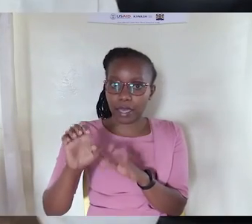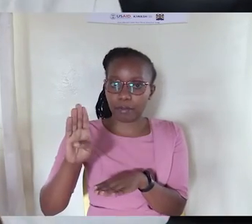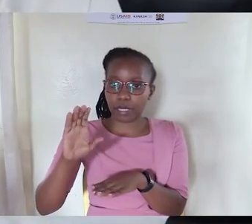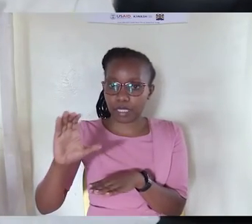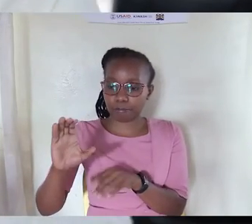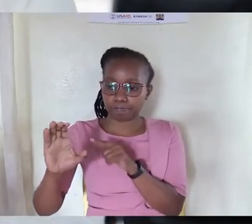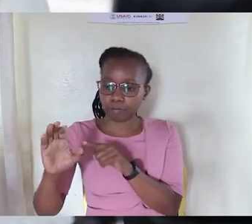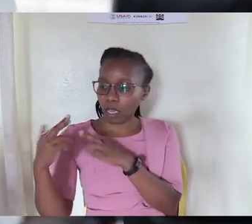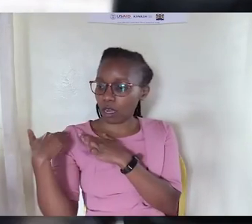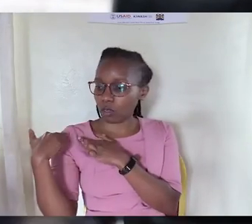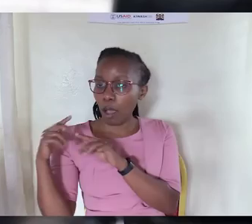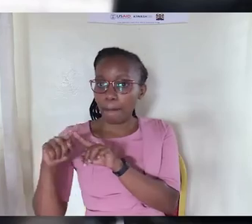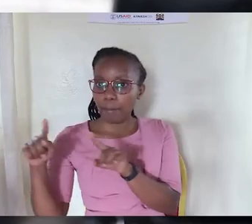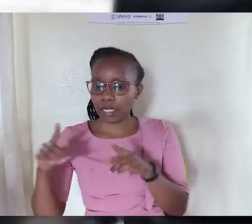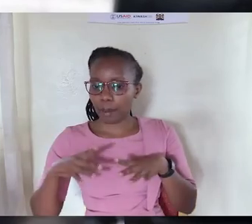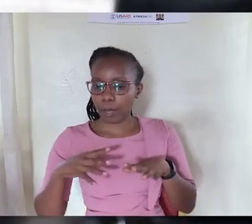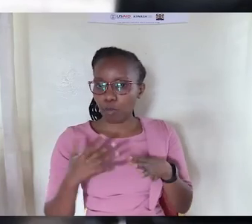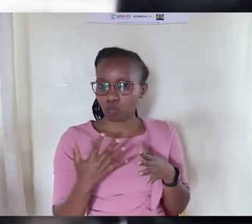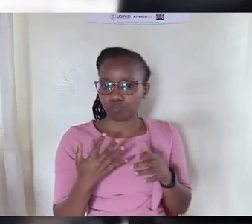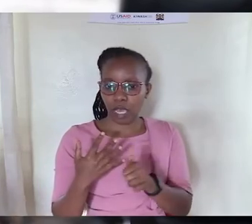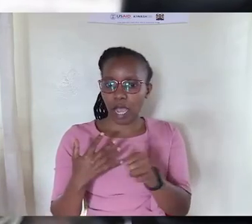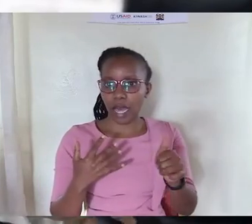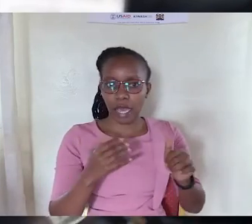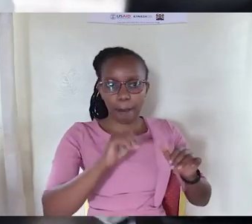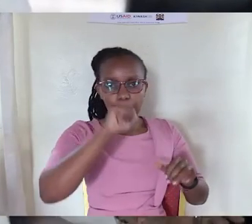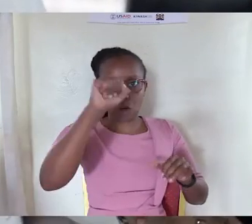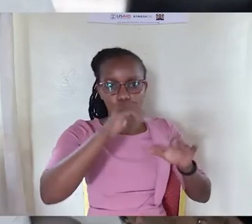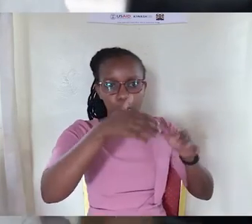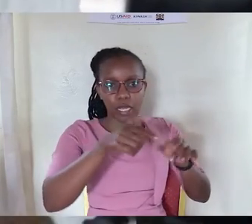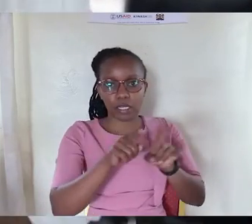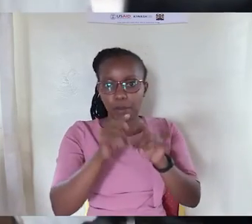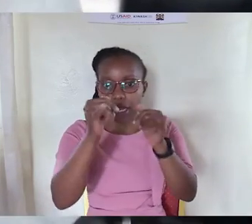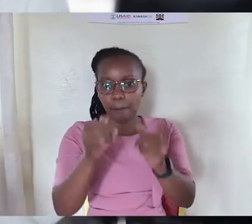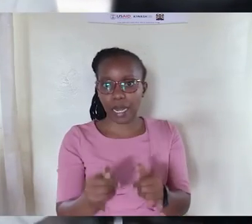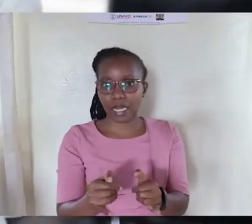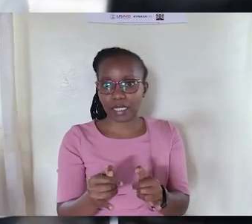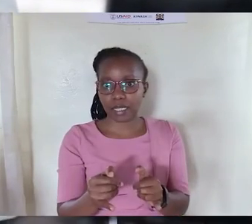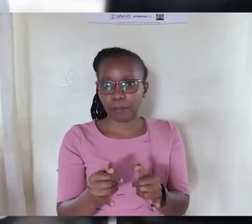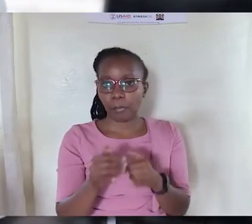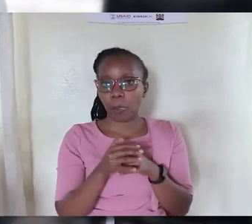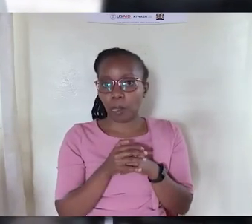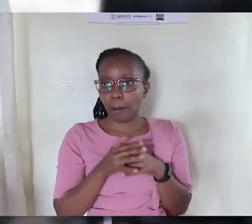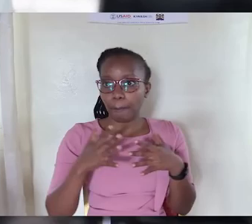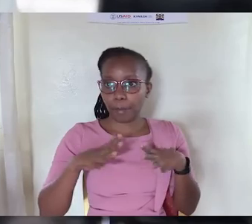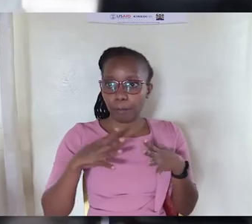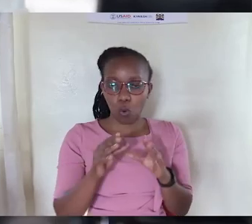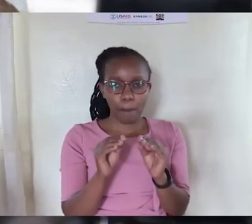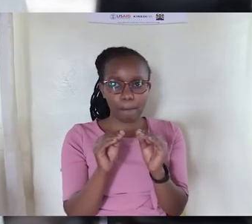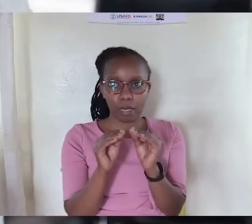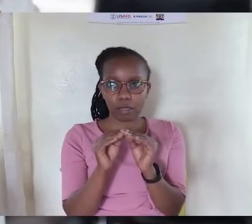but the players belong to the political parties and also independent candidates. So we've been meeting with these